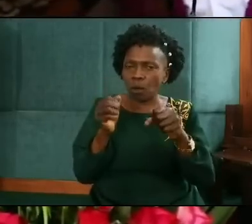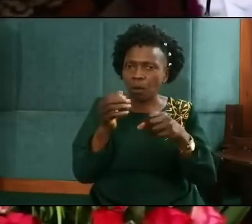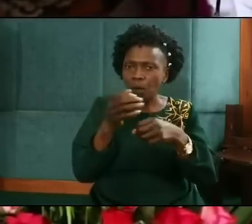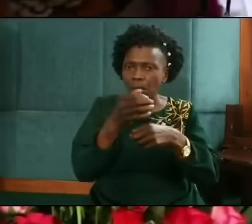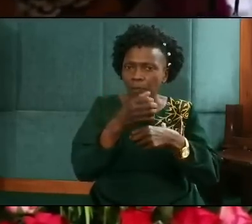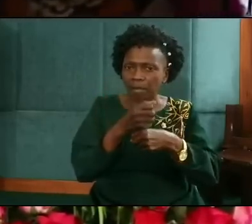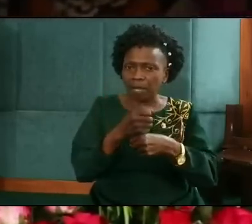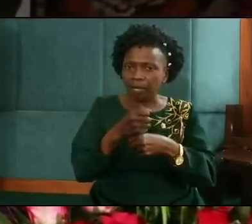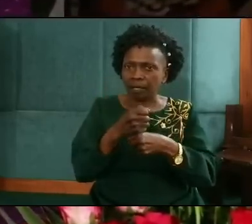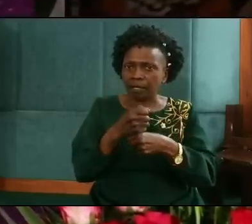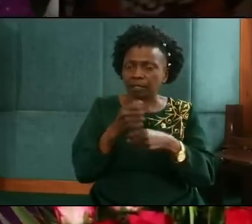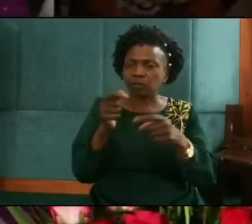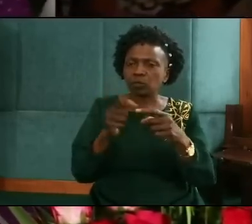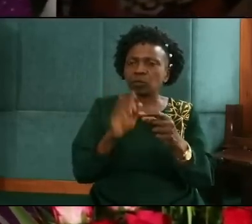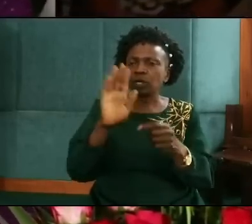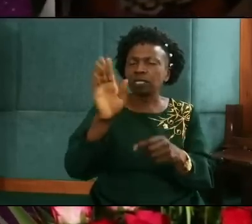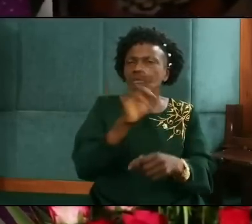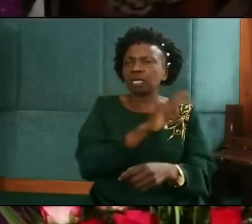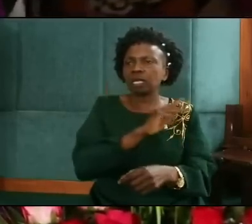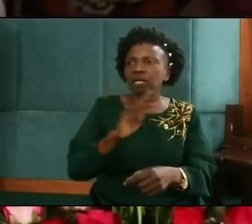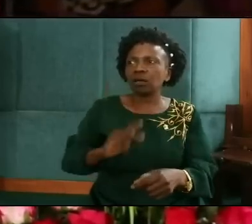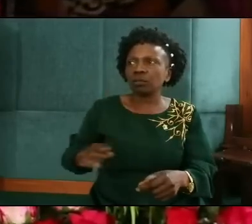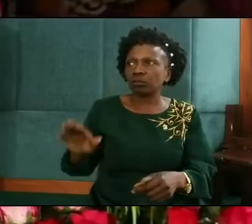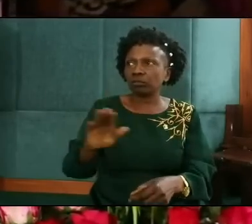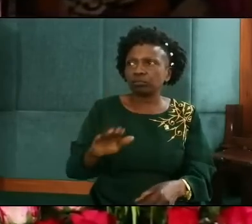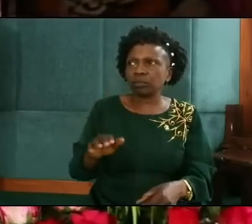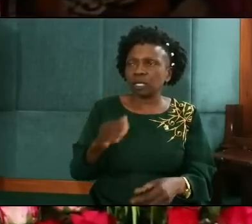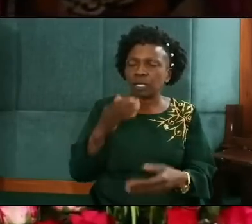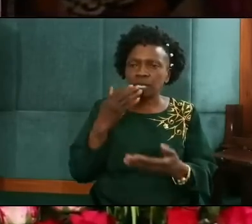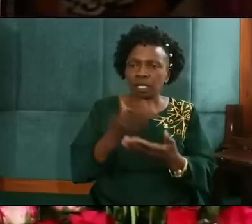make it in His kingdom. Thank God for the pause.